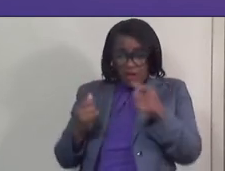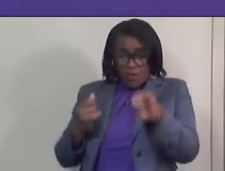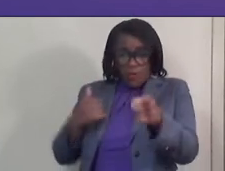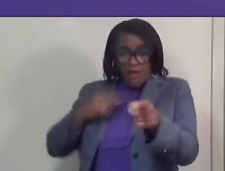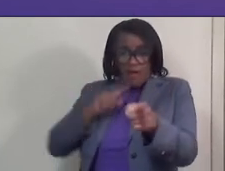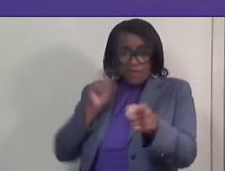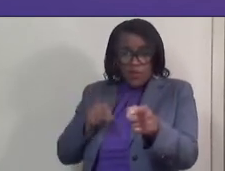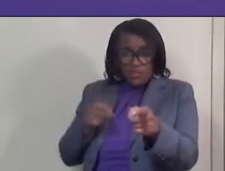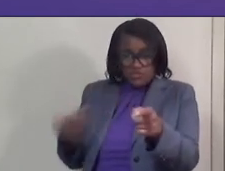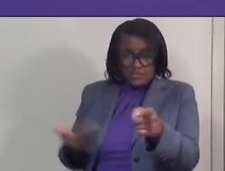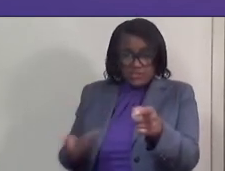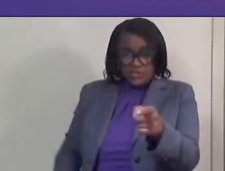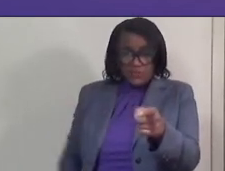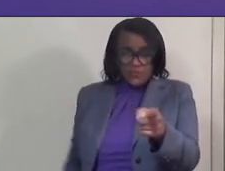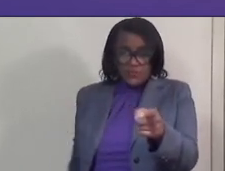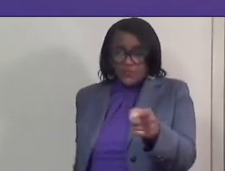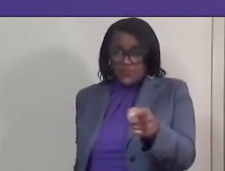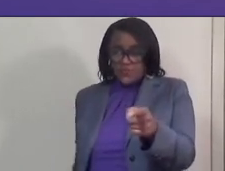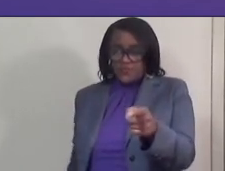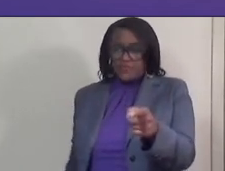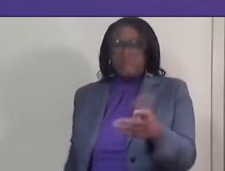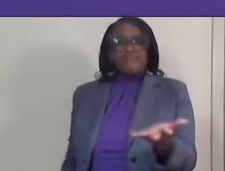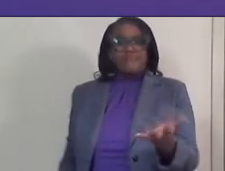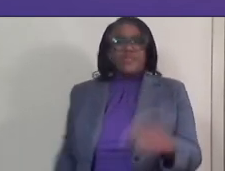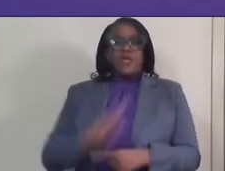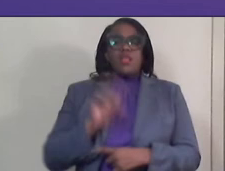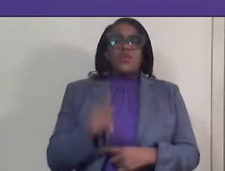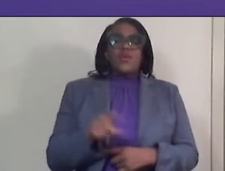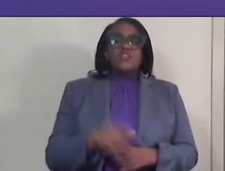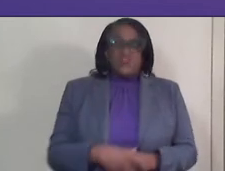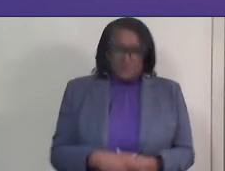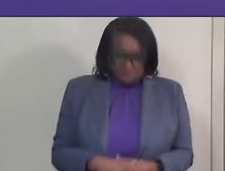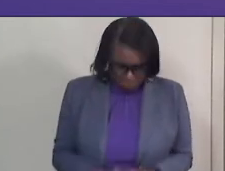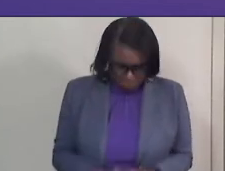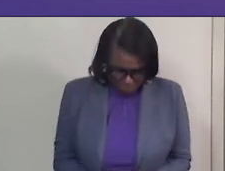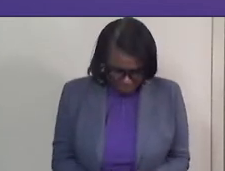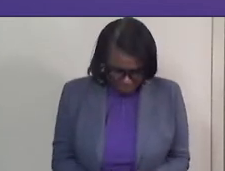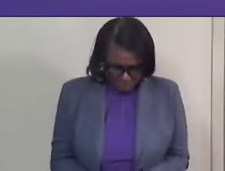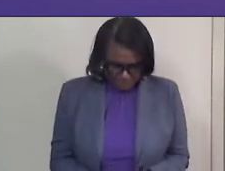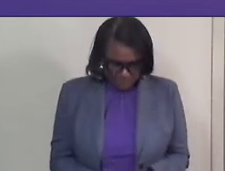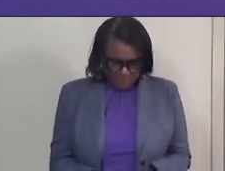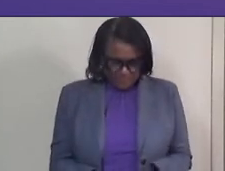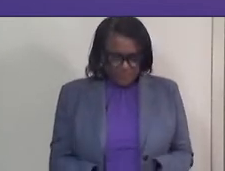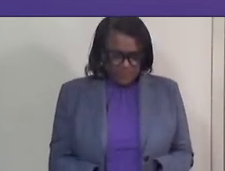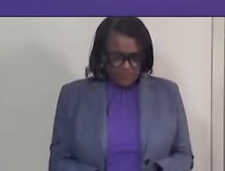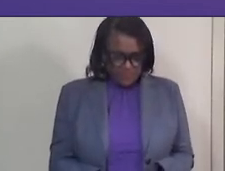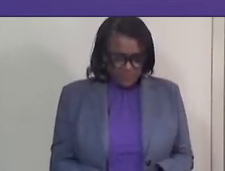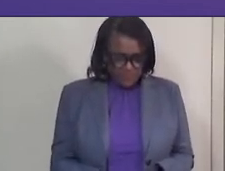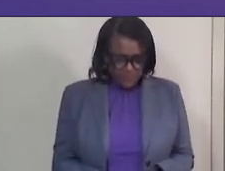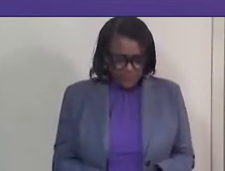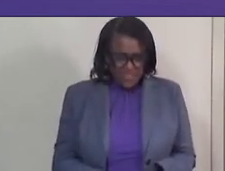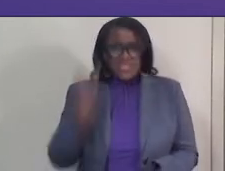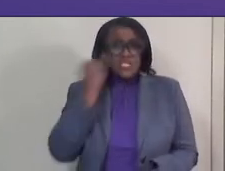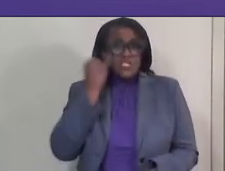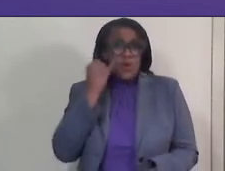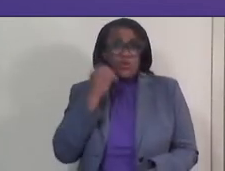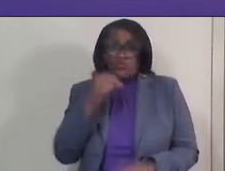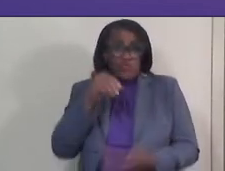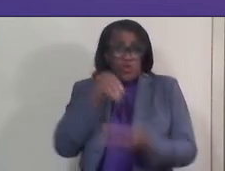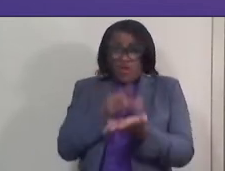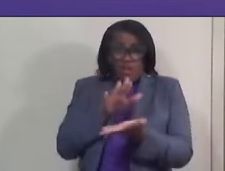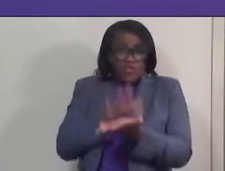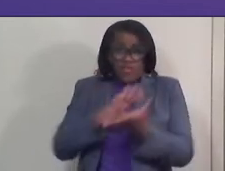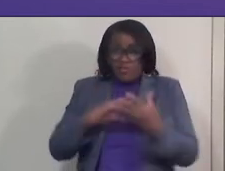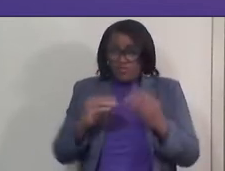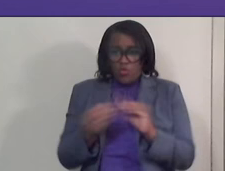here. This question is, what is at risk when you are not documenting your community's